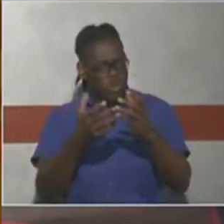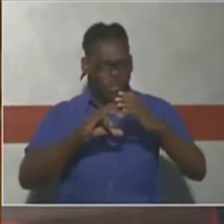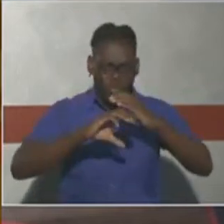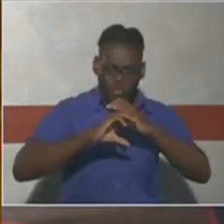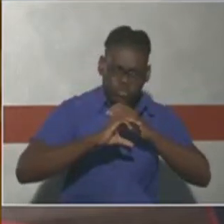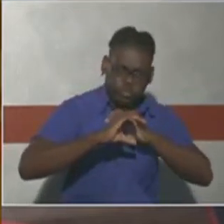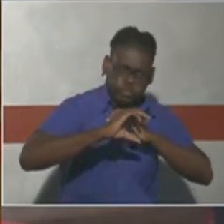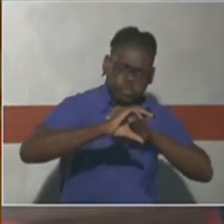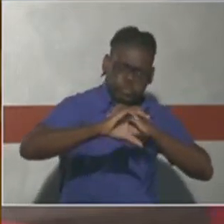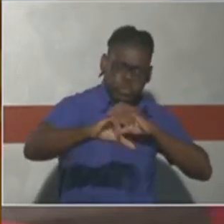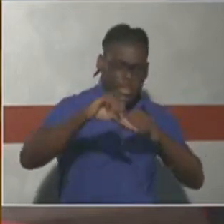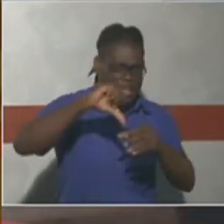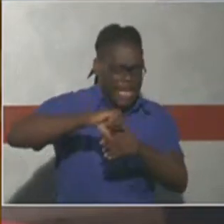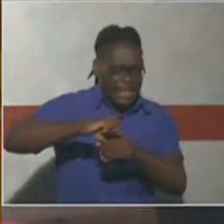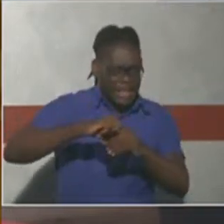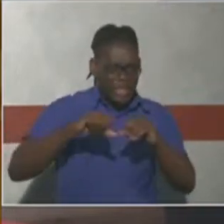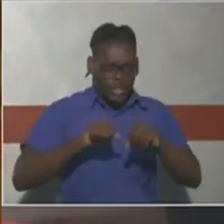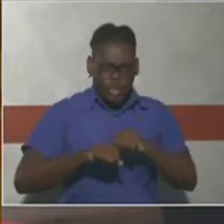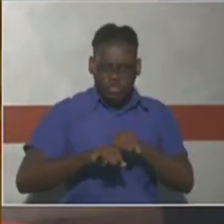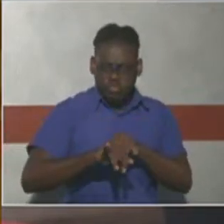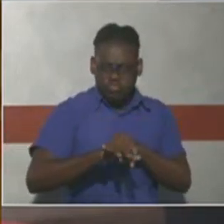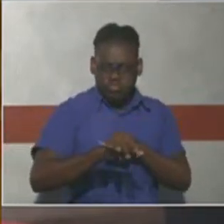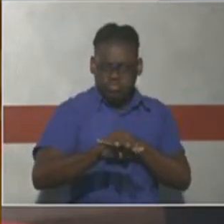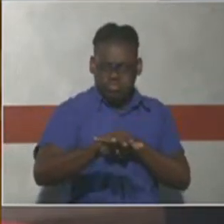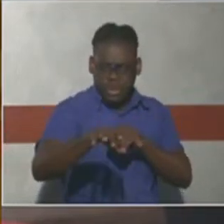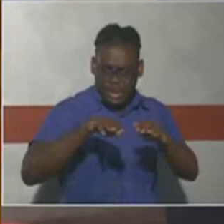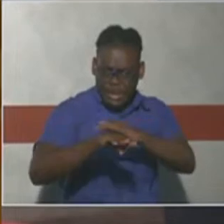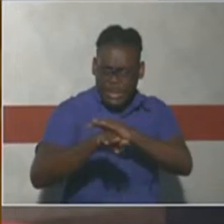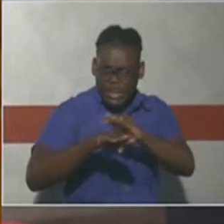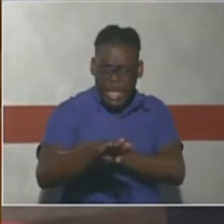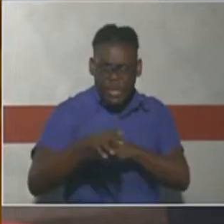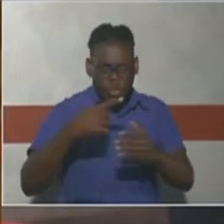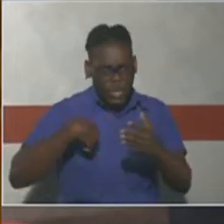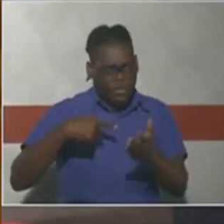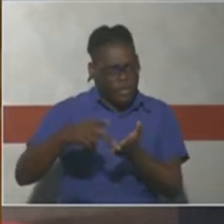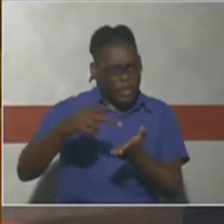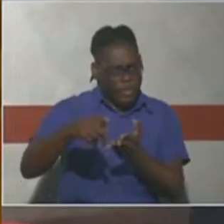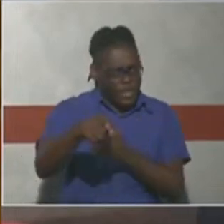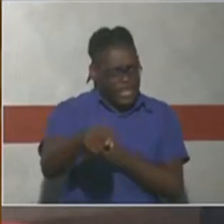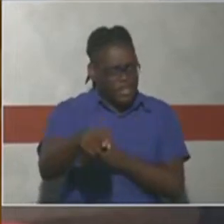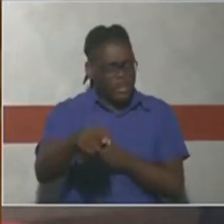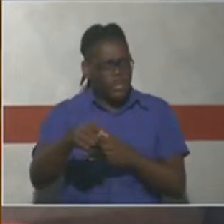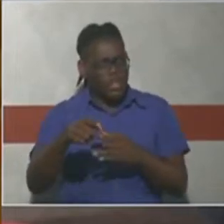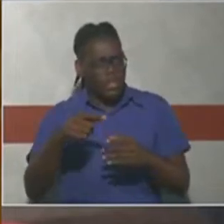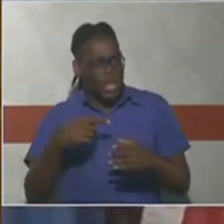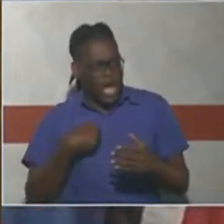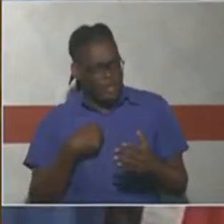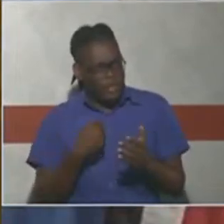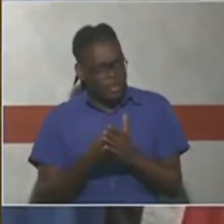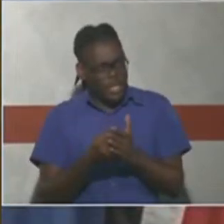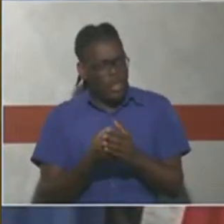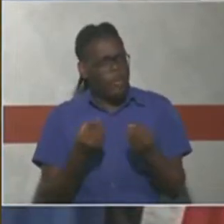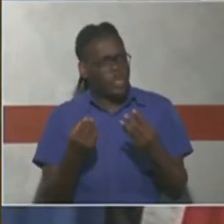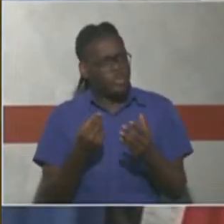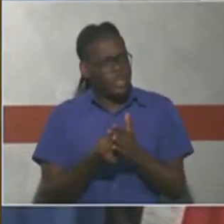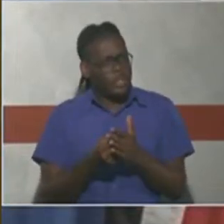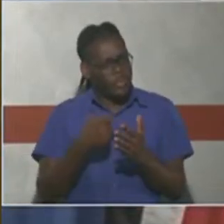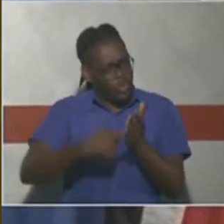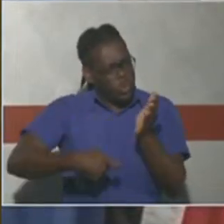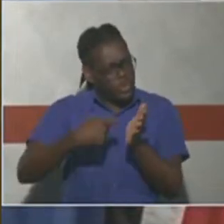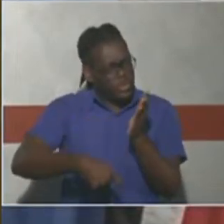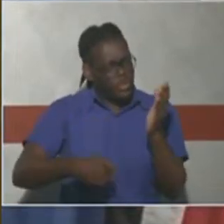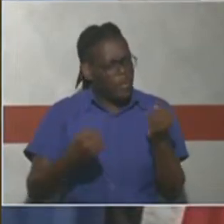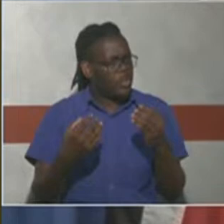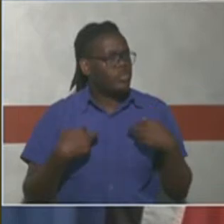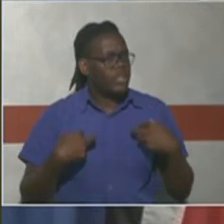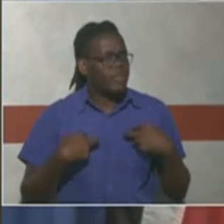documents continue to have a figure there for that. So it's in the budget. Those are discussions that will